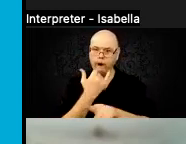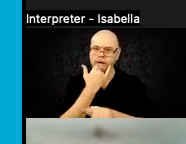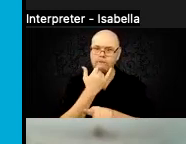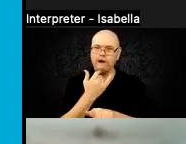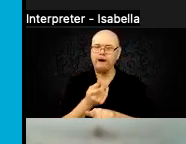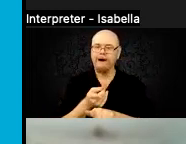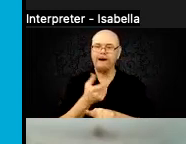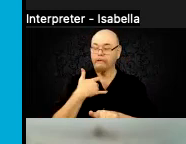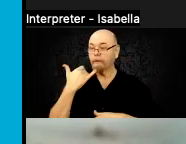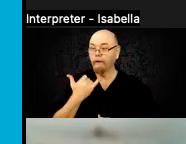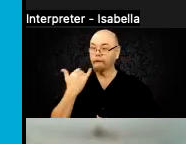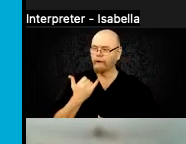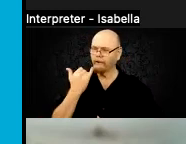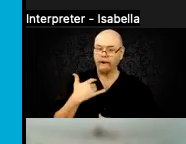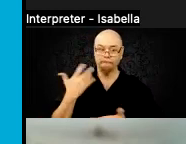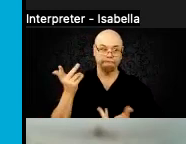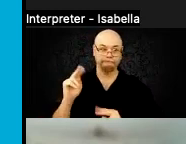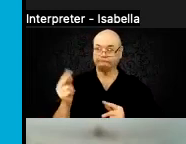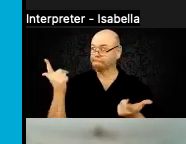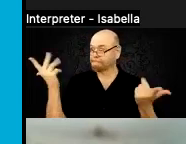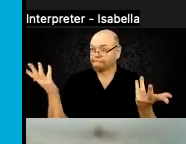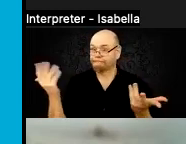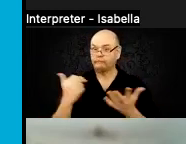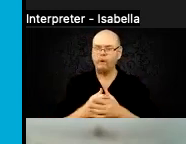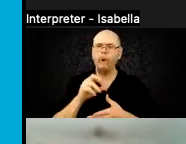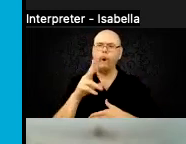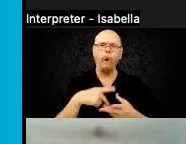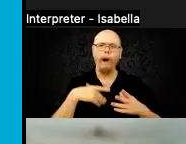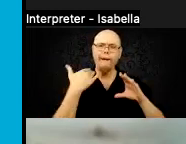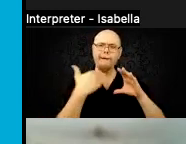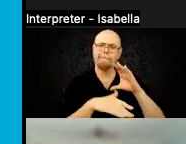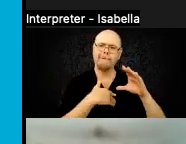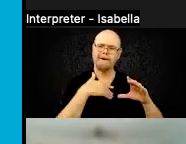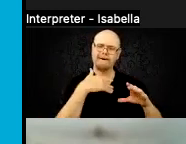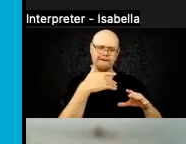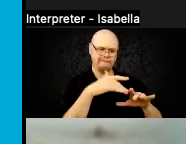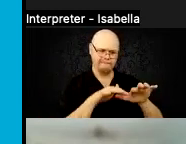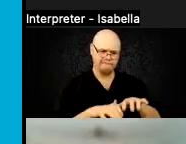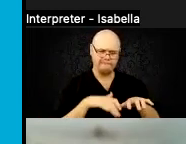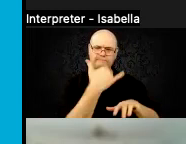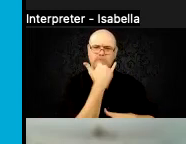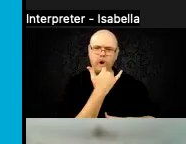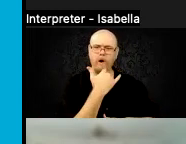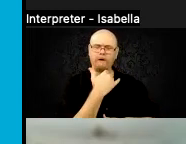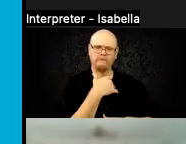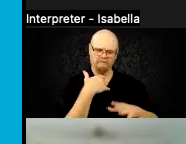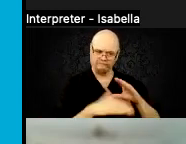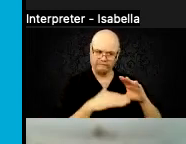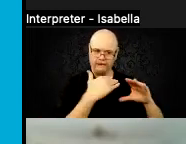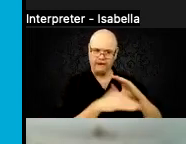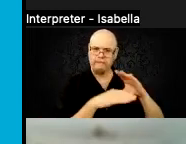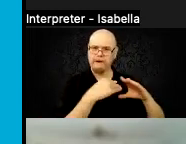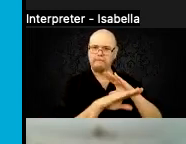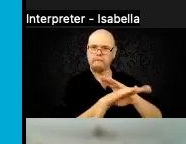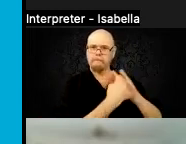call and the number's not working, right? Or there was a mistake with the email address and they're trying to send an email and it's not going through and it just